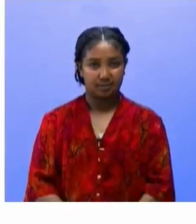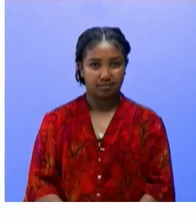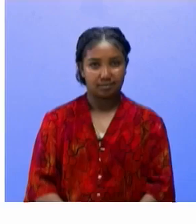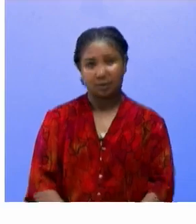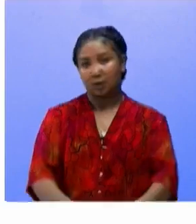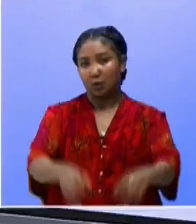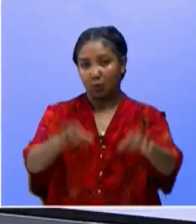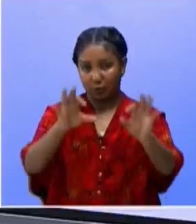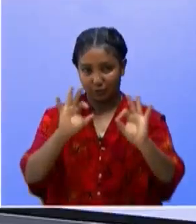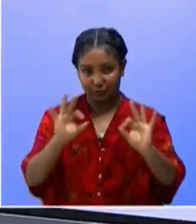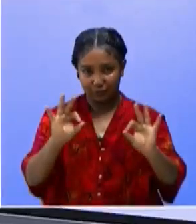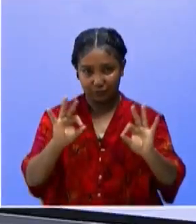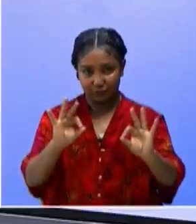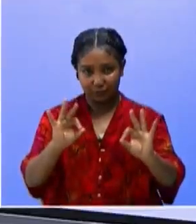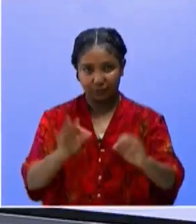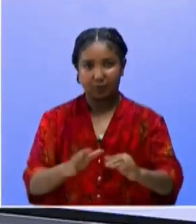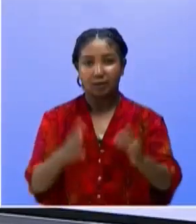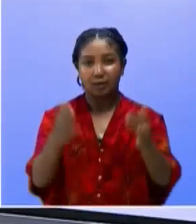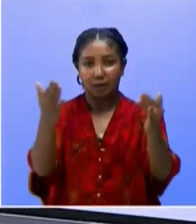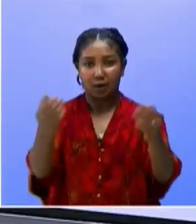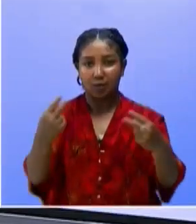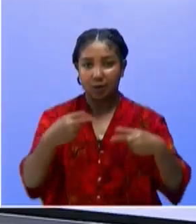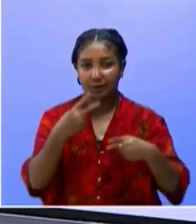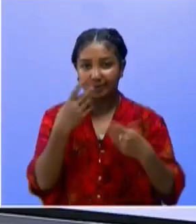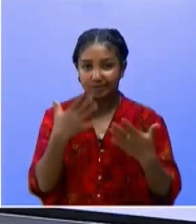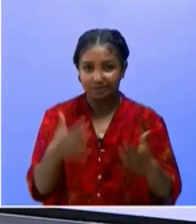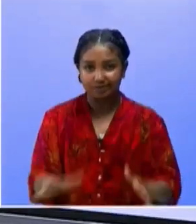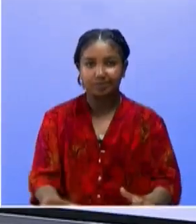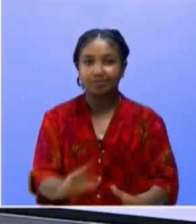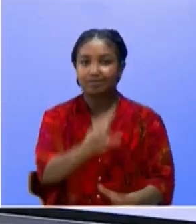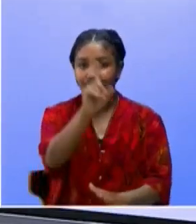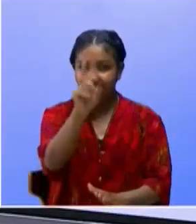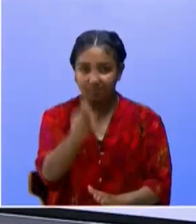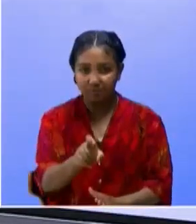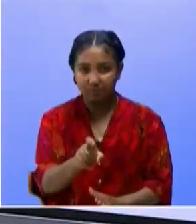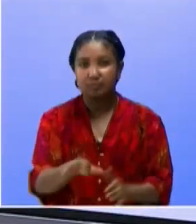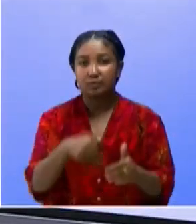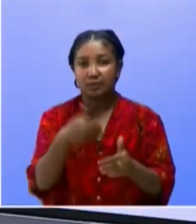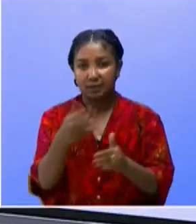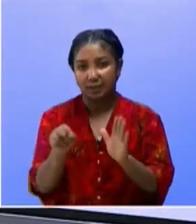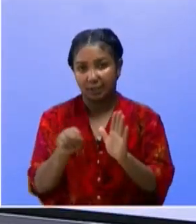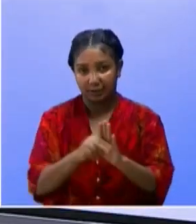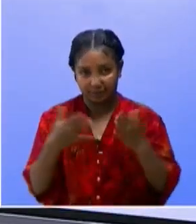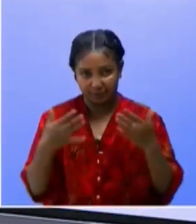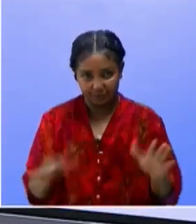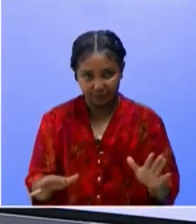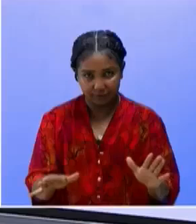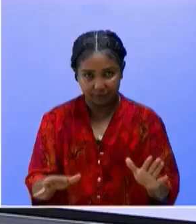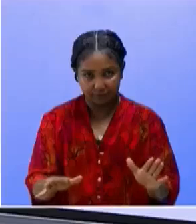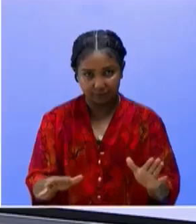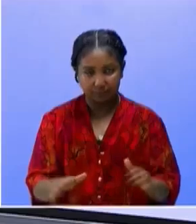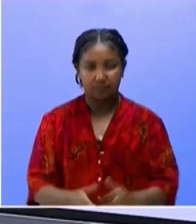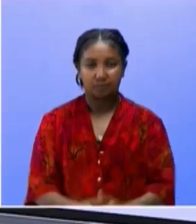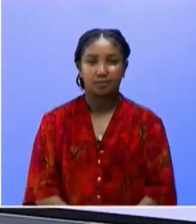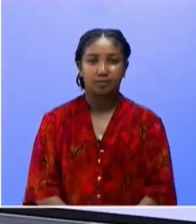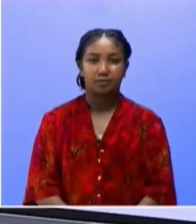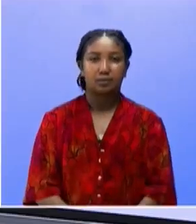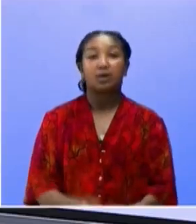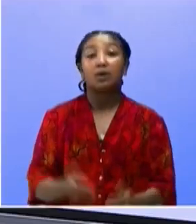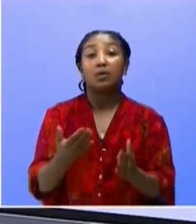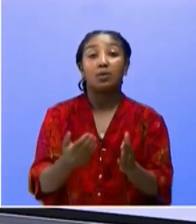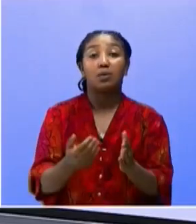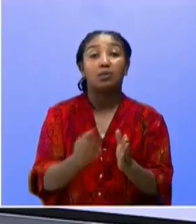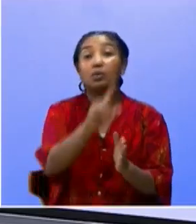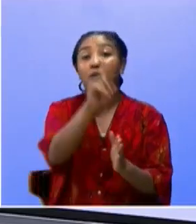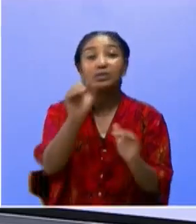Wonderful. All right. Now we have seen the affirmative, the negative. Let's come back to the interrogative